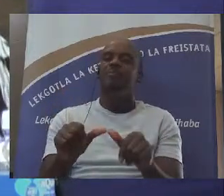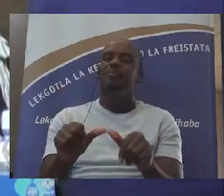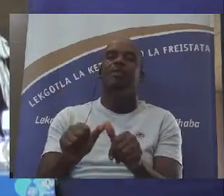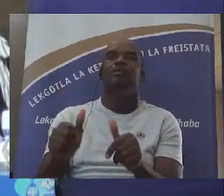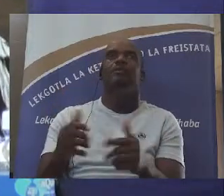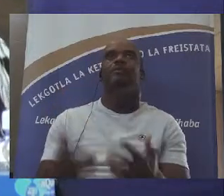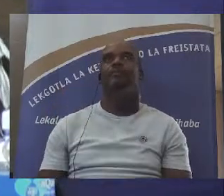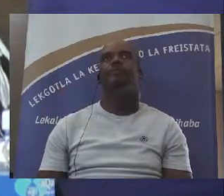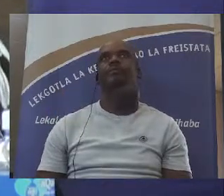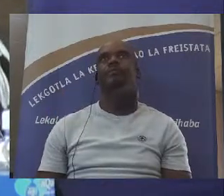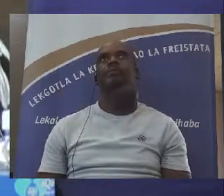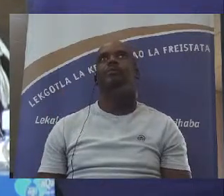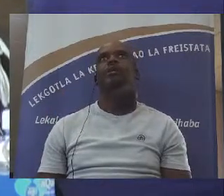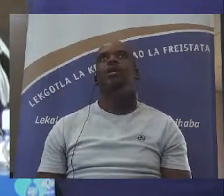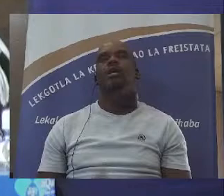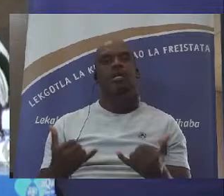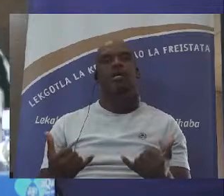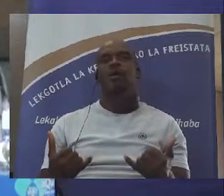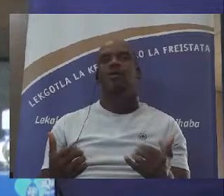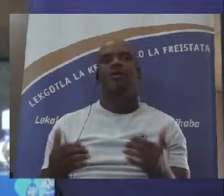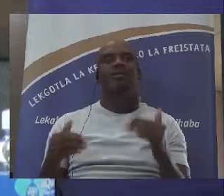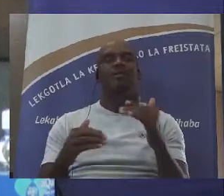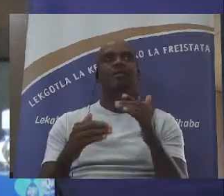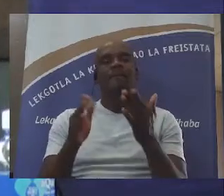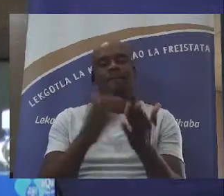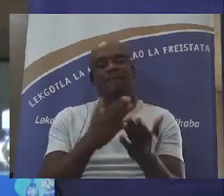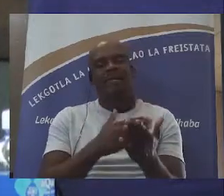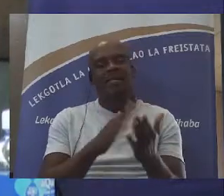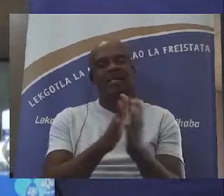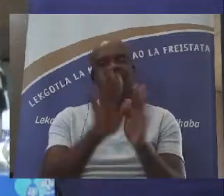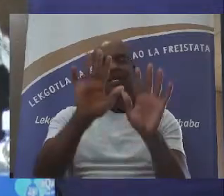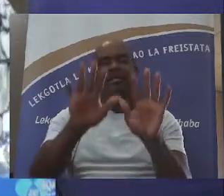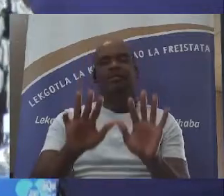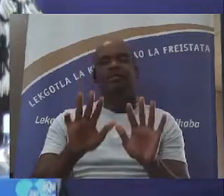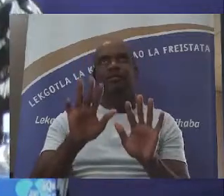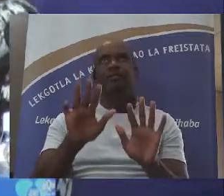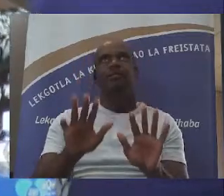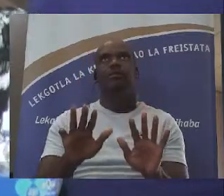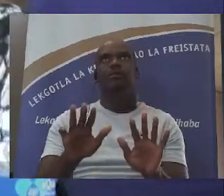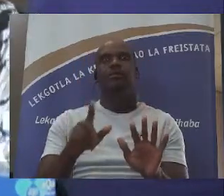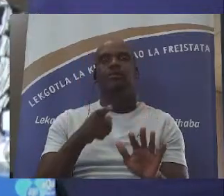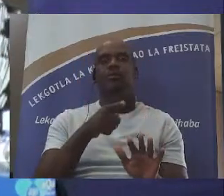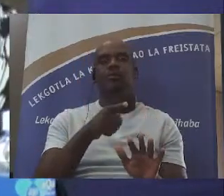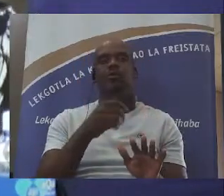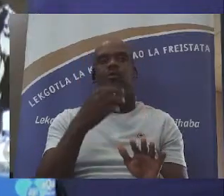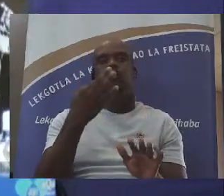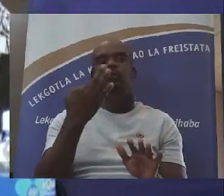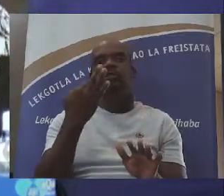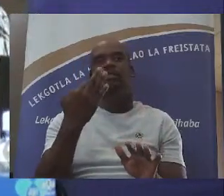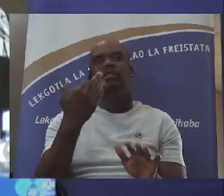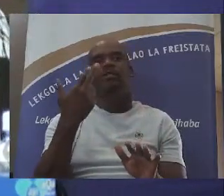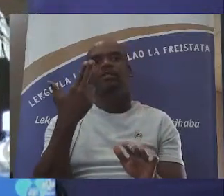So under page 19 of this act, under section 38,